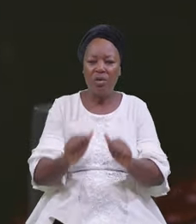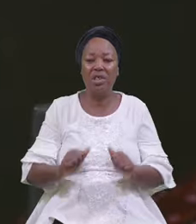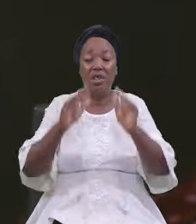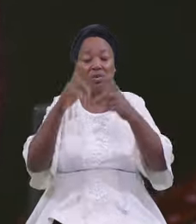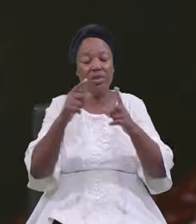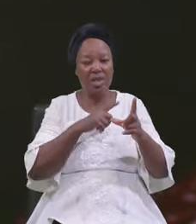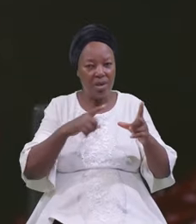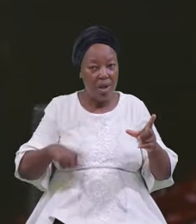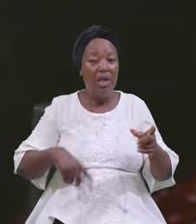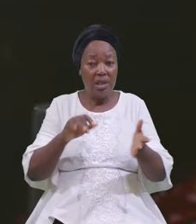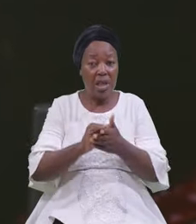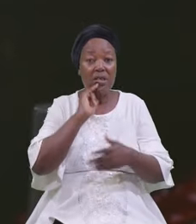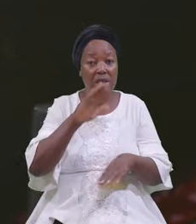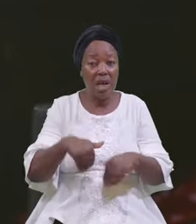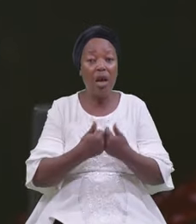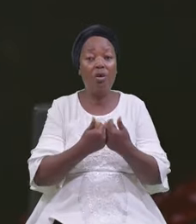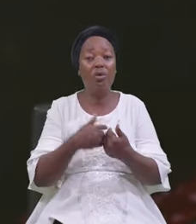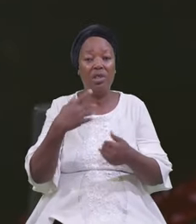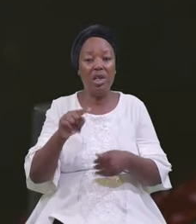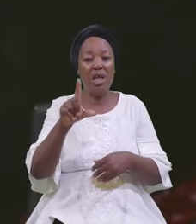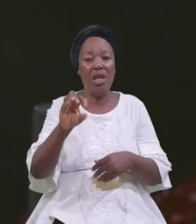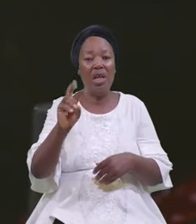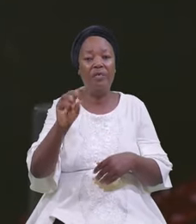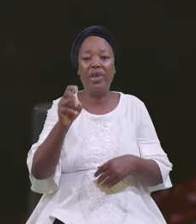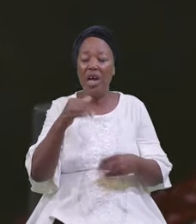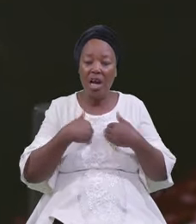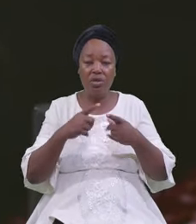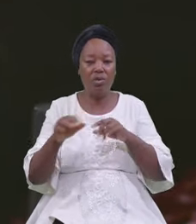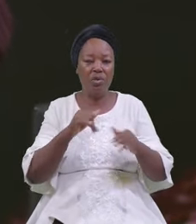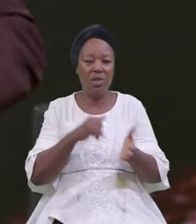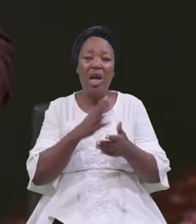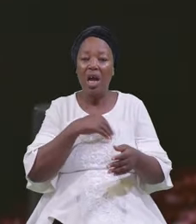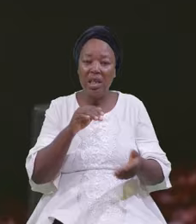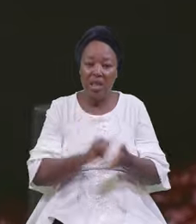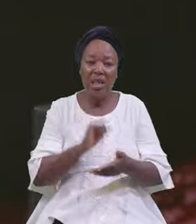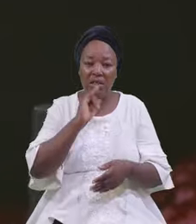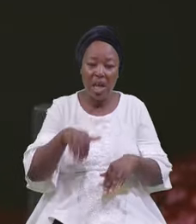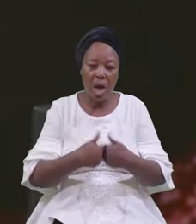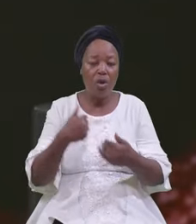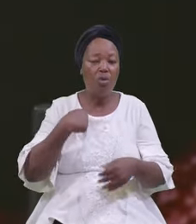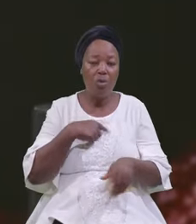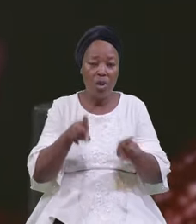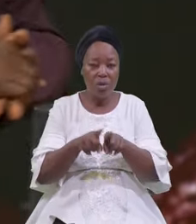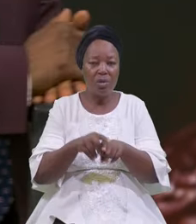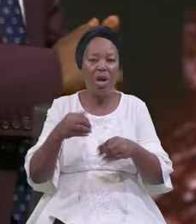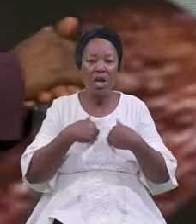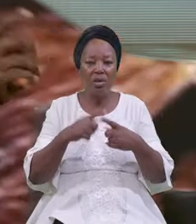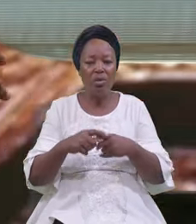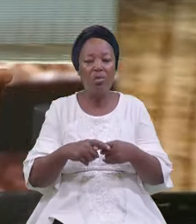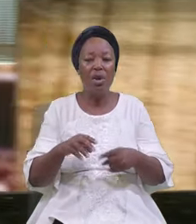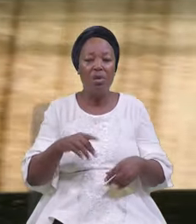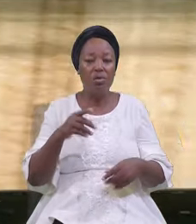the Lord. That's how the Levites were supposed to do it, and that is how we too were supposed to live the life.